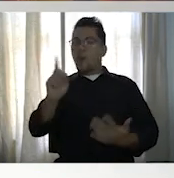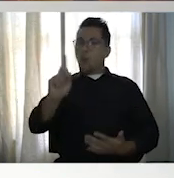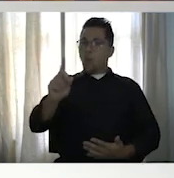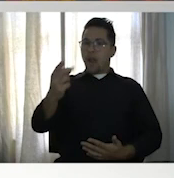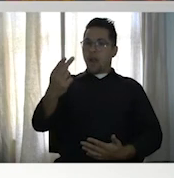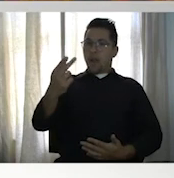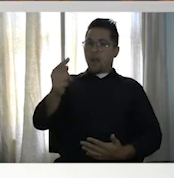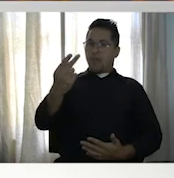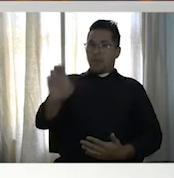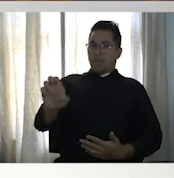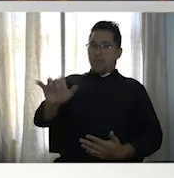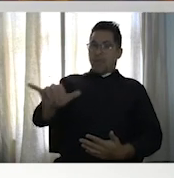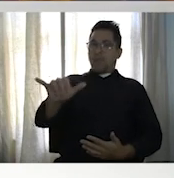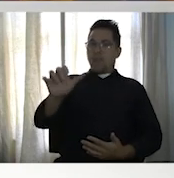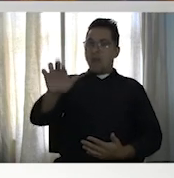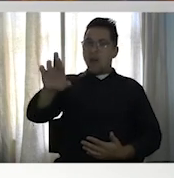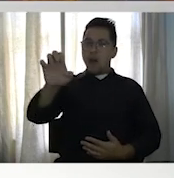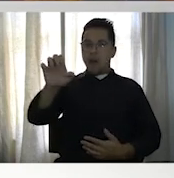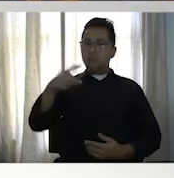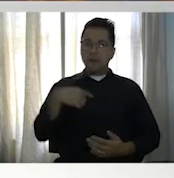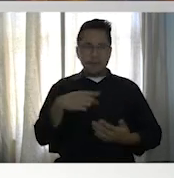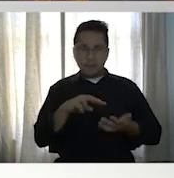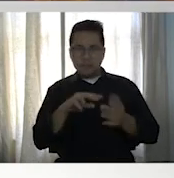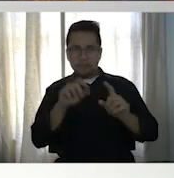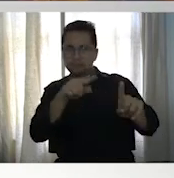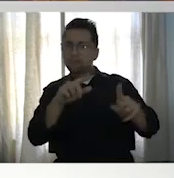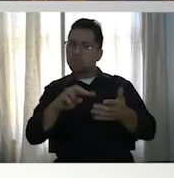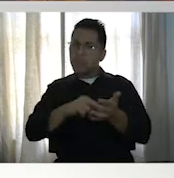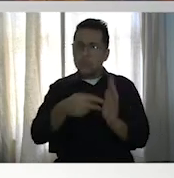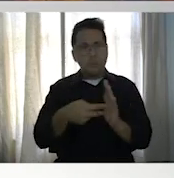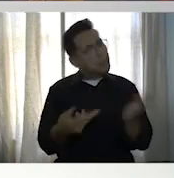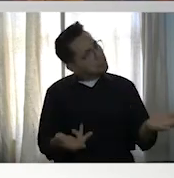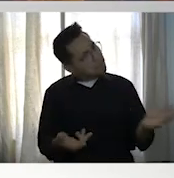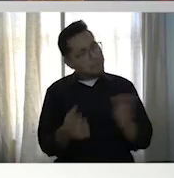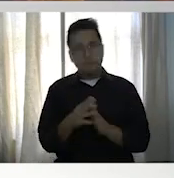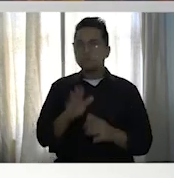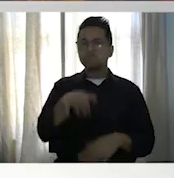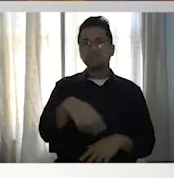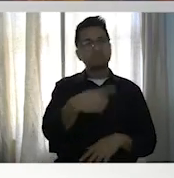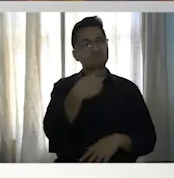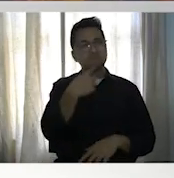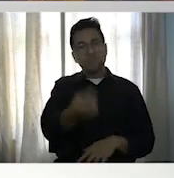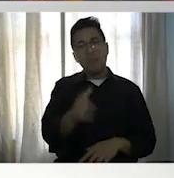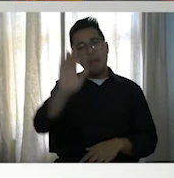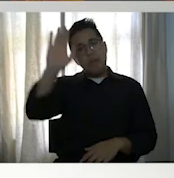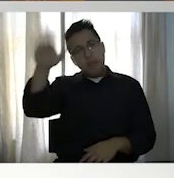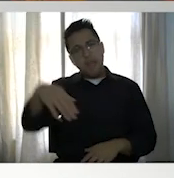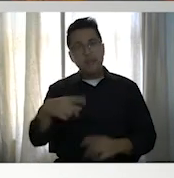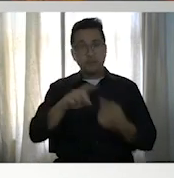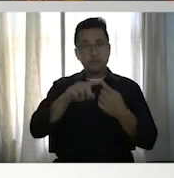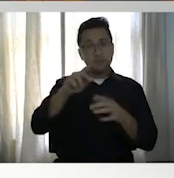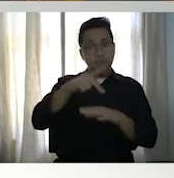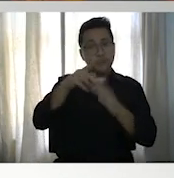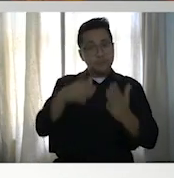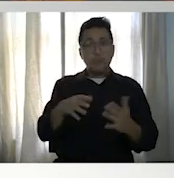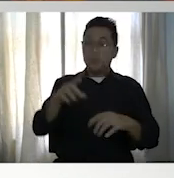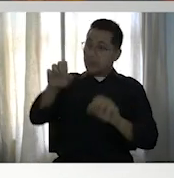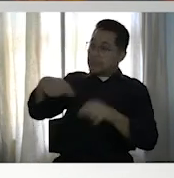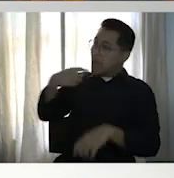is, but what does that mean? You know, you're not going to say hey to the principal, but you're going to say hey to a